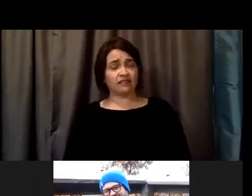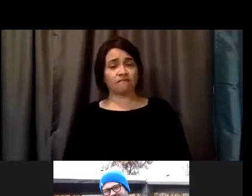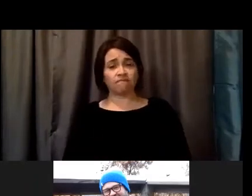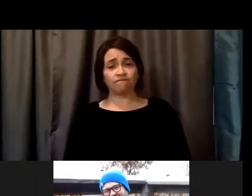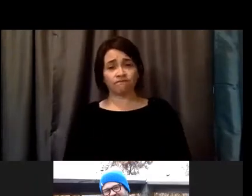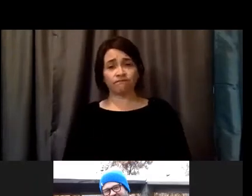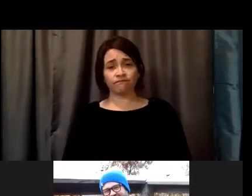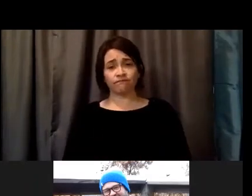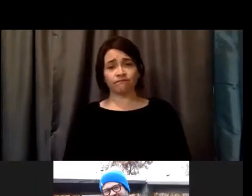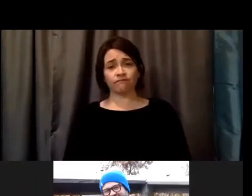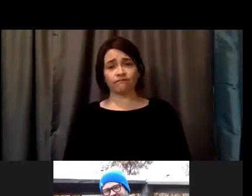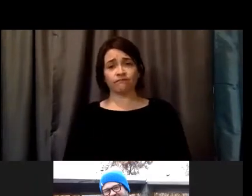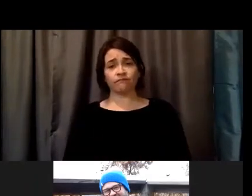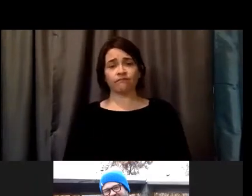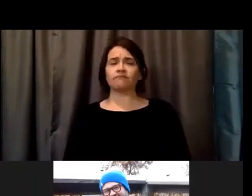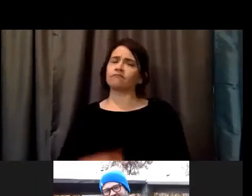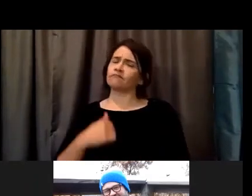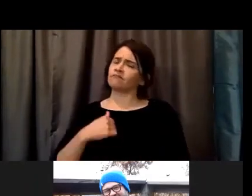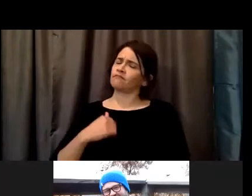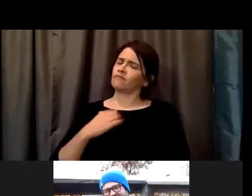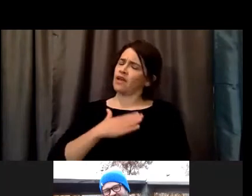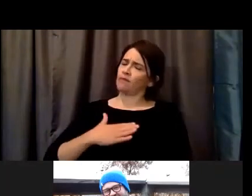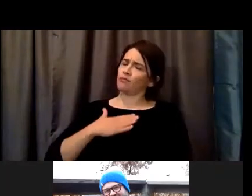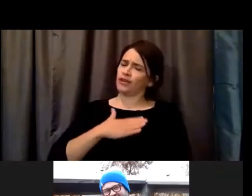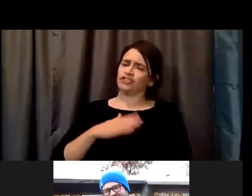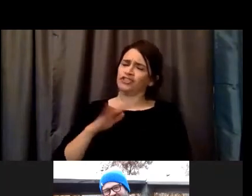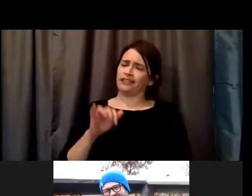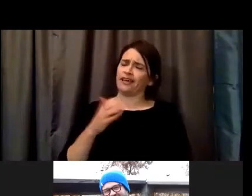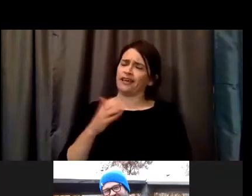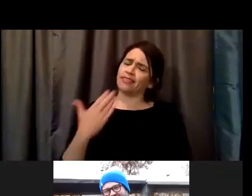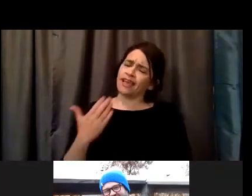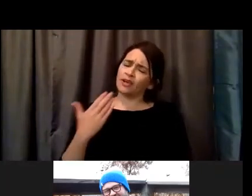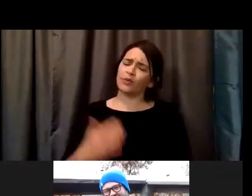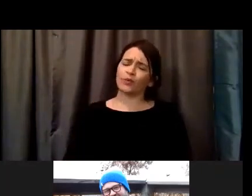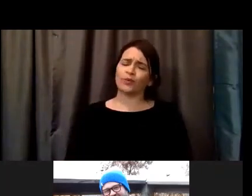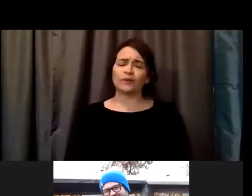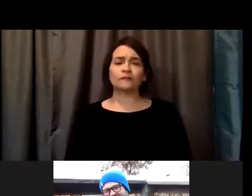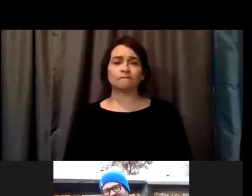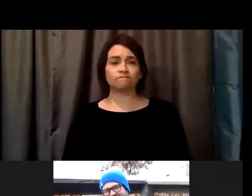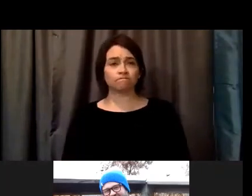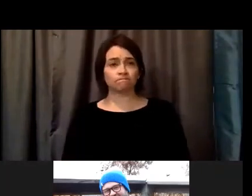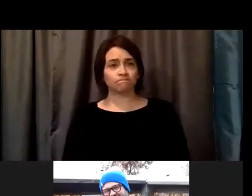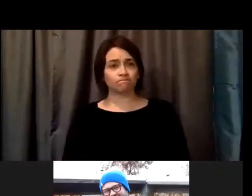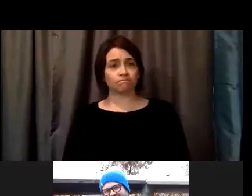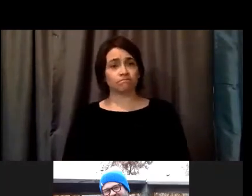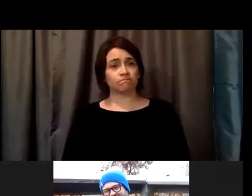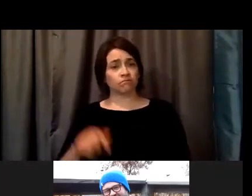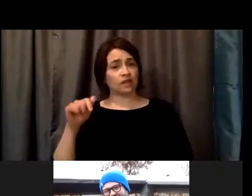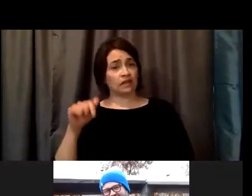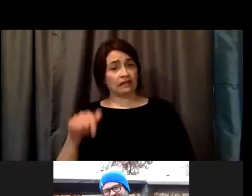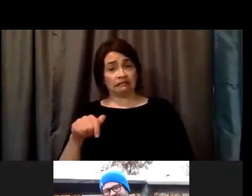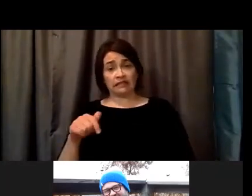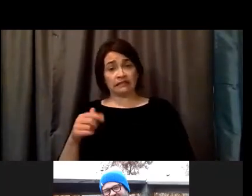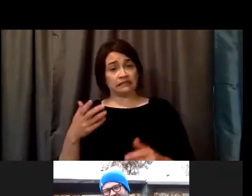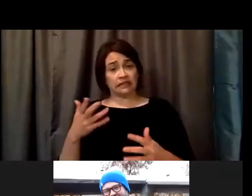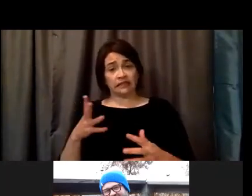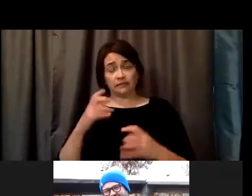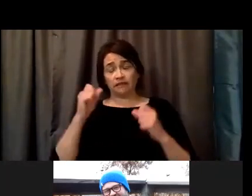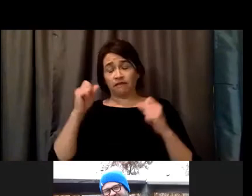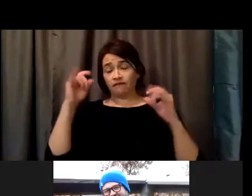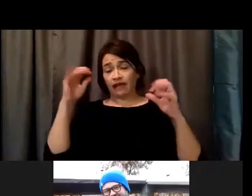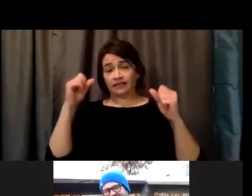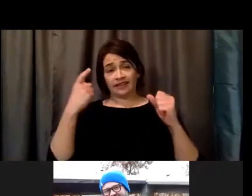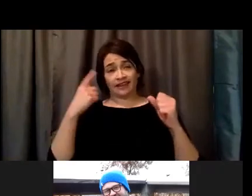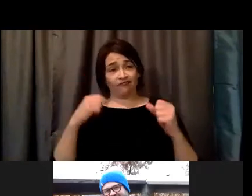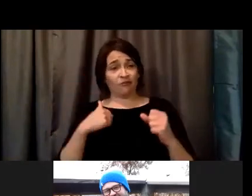I really appreciate that. Thank you so much, Kosol. This has just been fascinating for me, and just a real pleasure to be